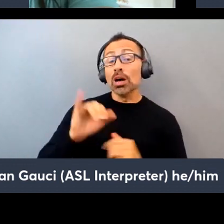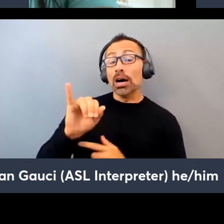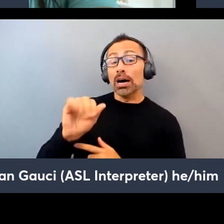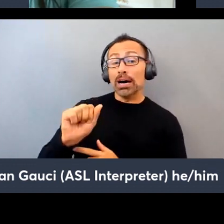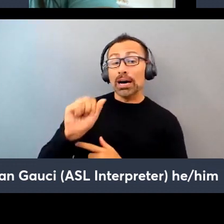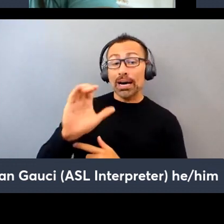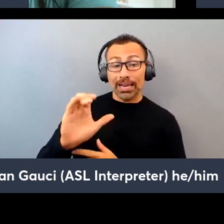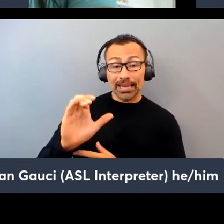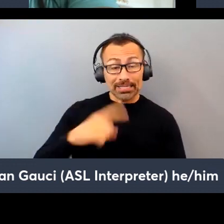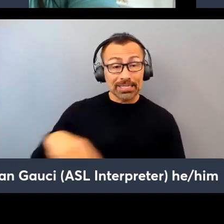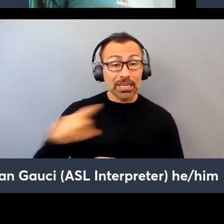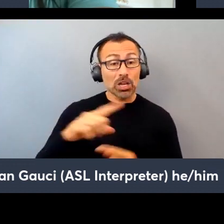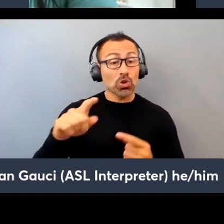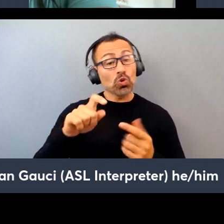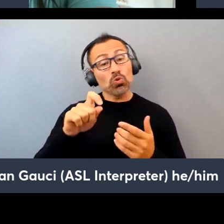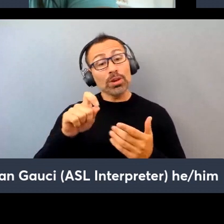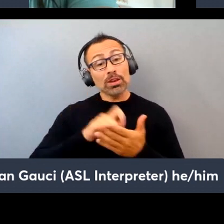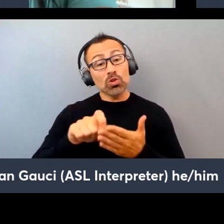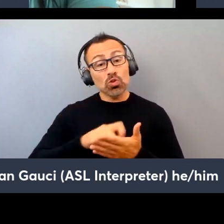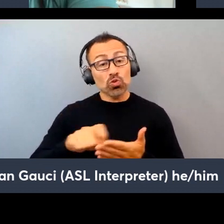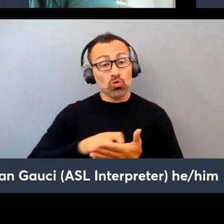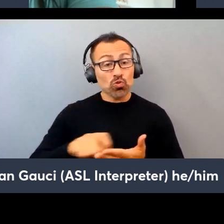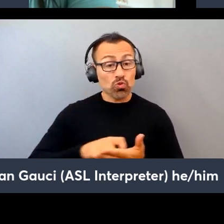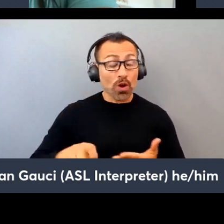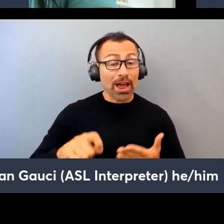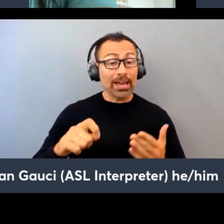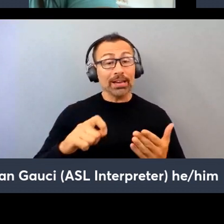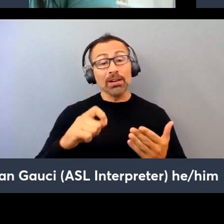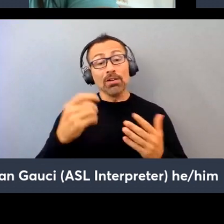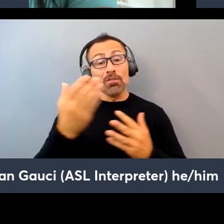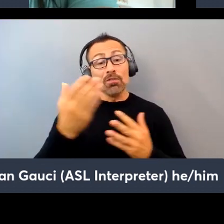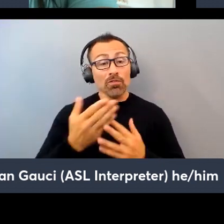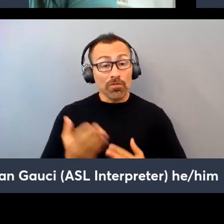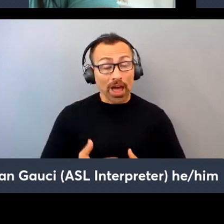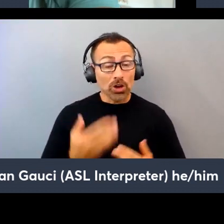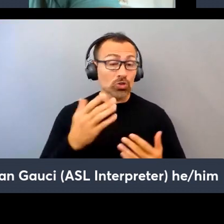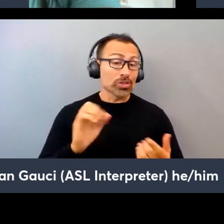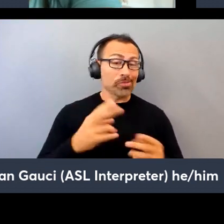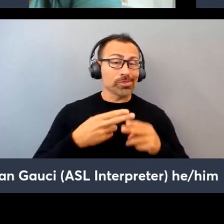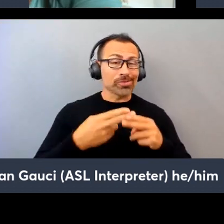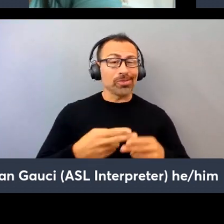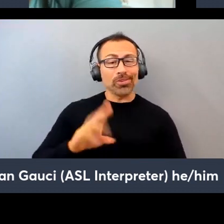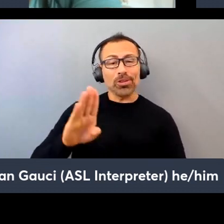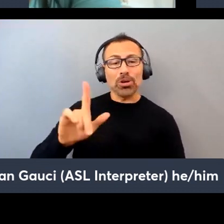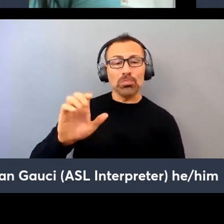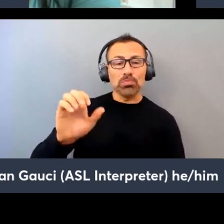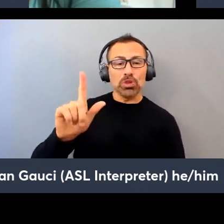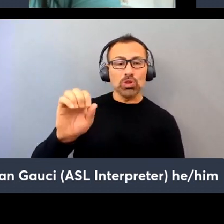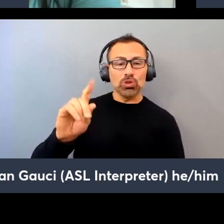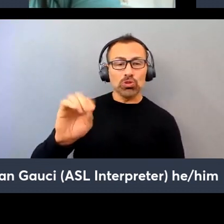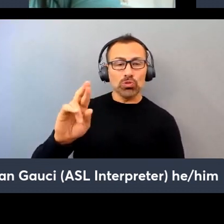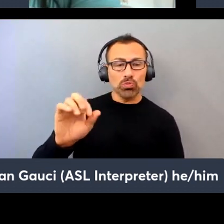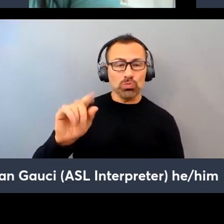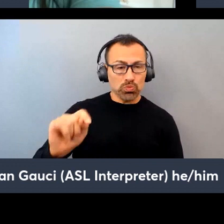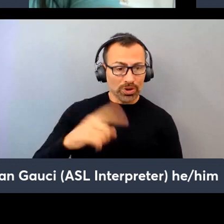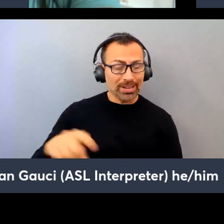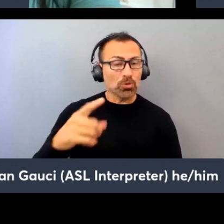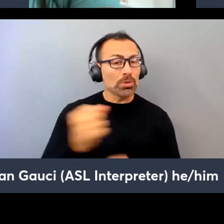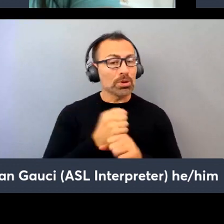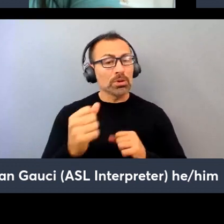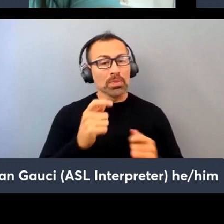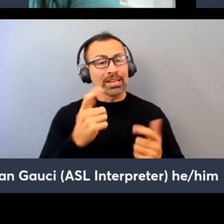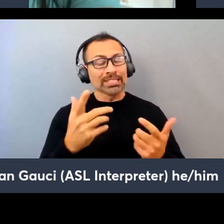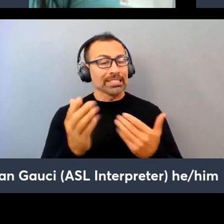files or code files which contains a blueprint or a desired state of your infrastructure, and this makes it easier to edit, distribute, reproduce, or